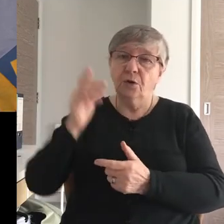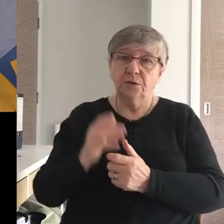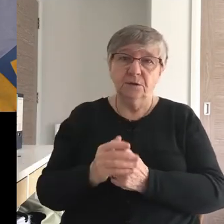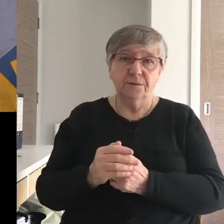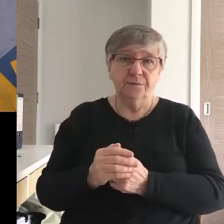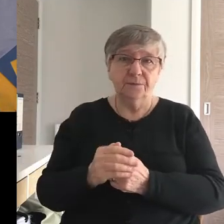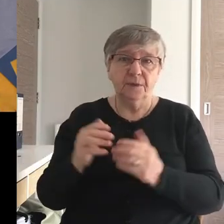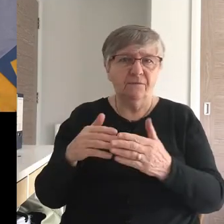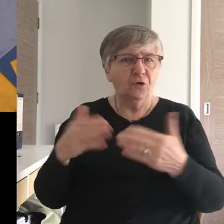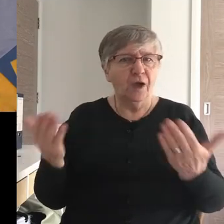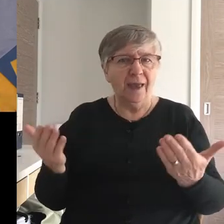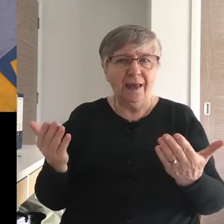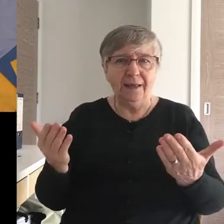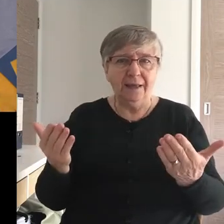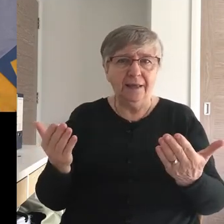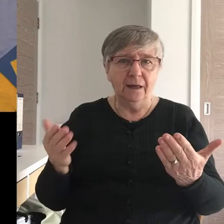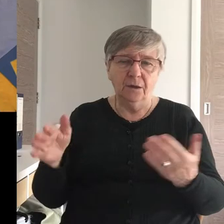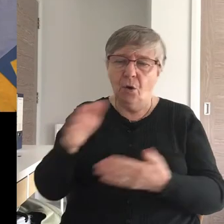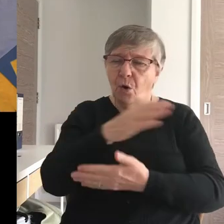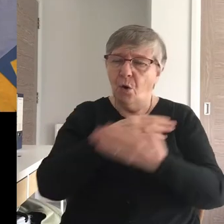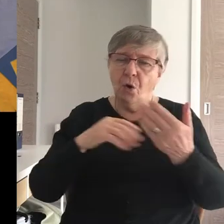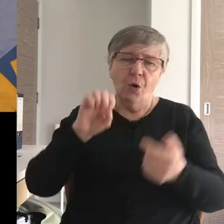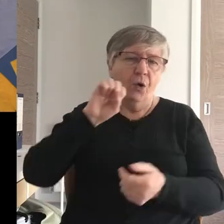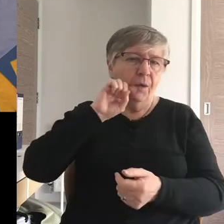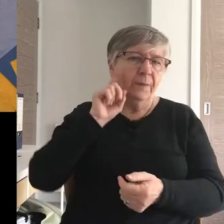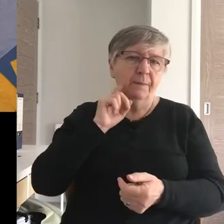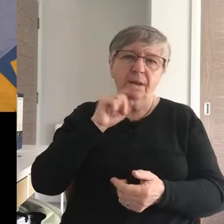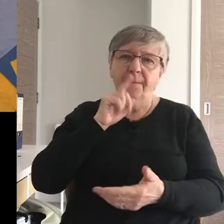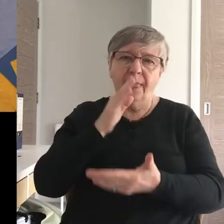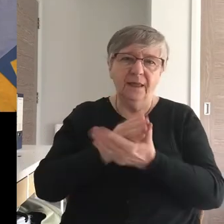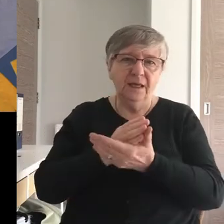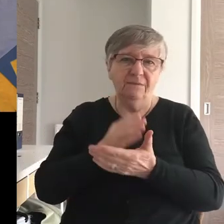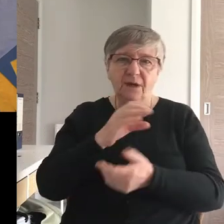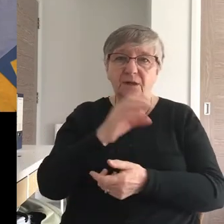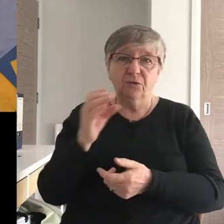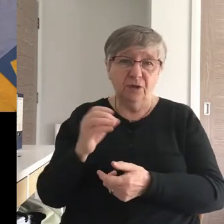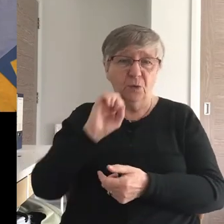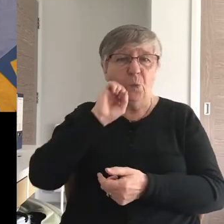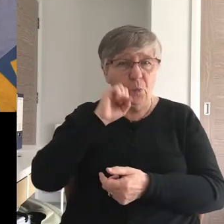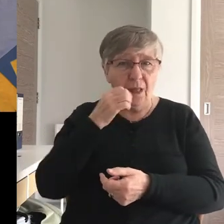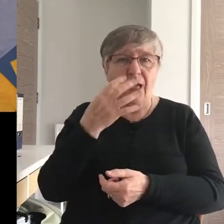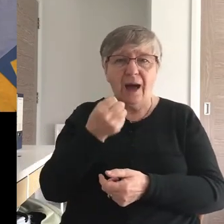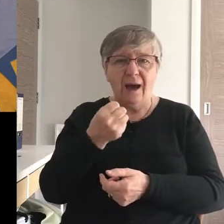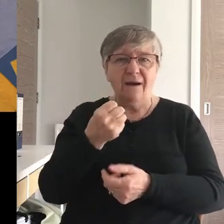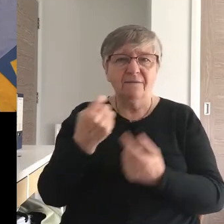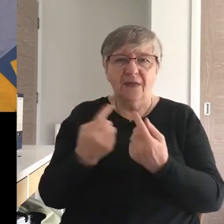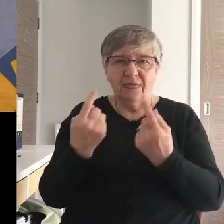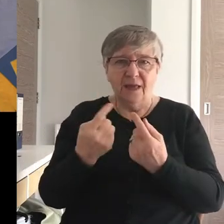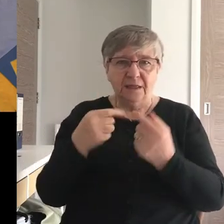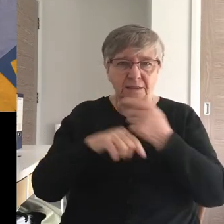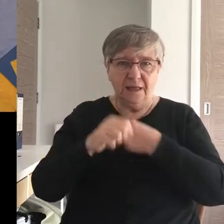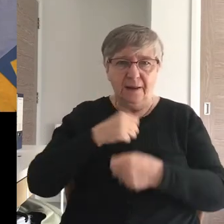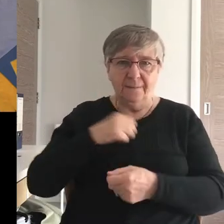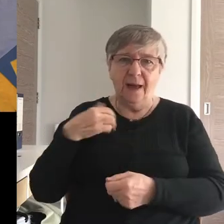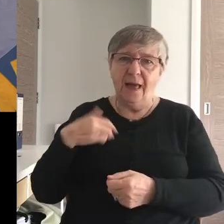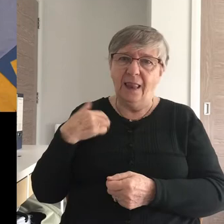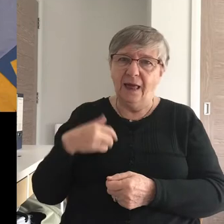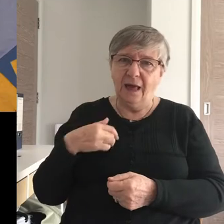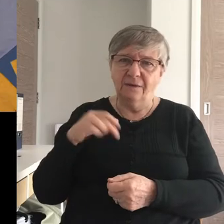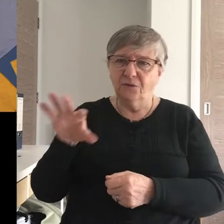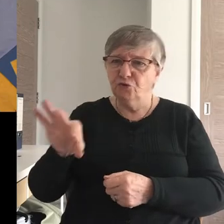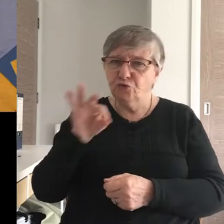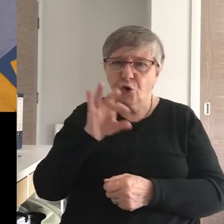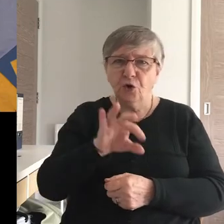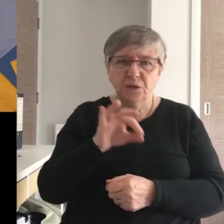Now, for any and all true believers in Christ, there will be things in our lives that we've done, choices we've